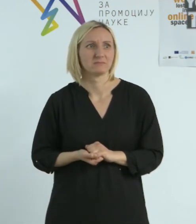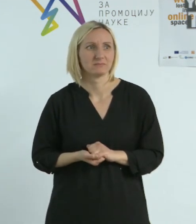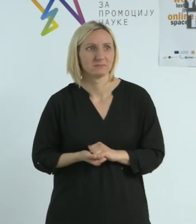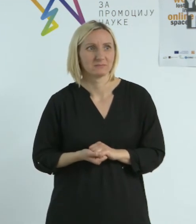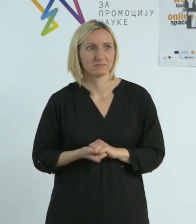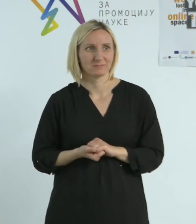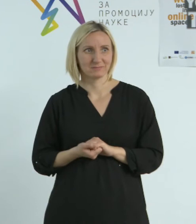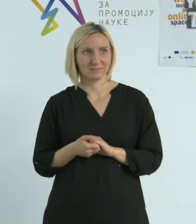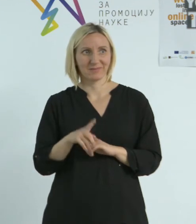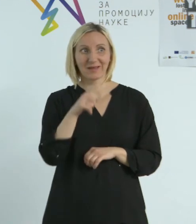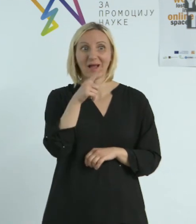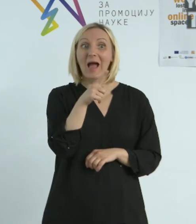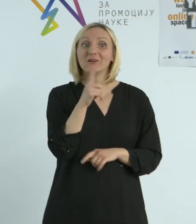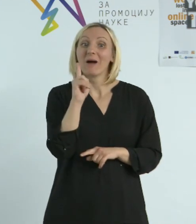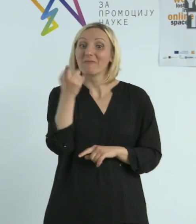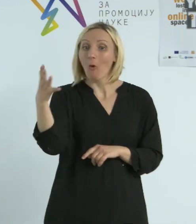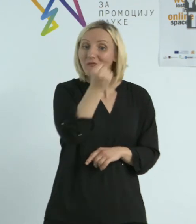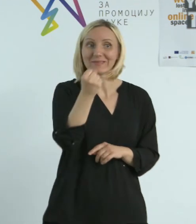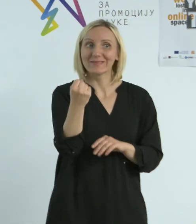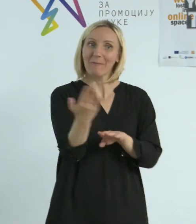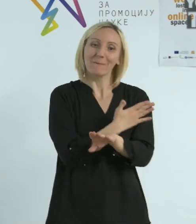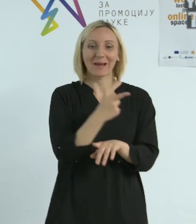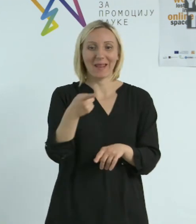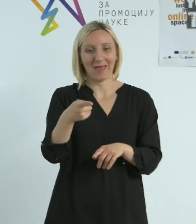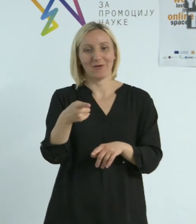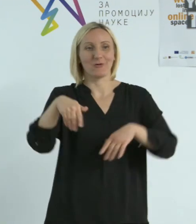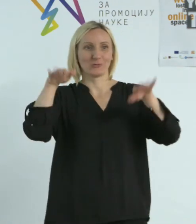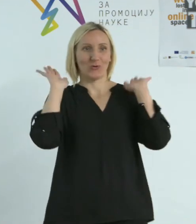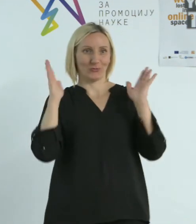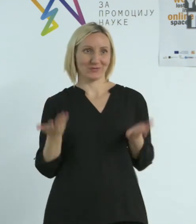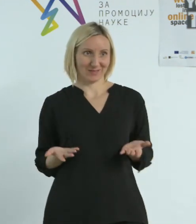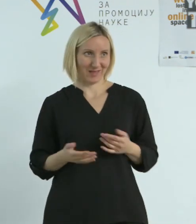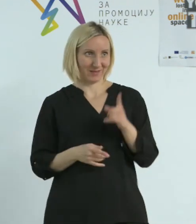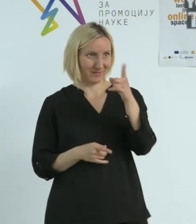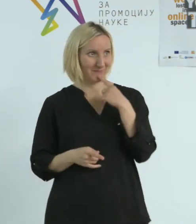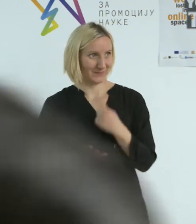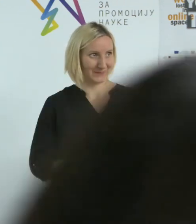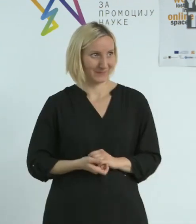So get it in first, before they go. Before, yeah. Okay.